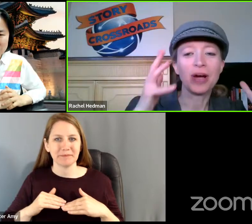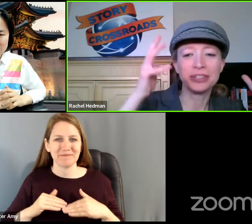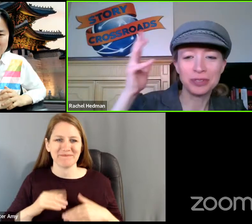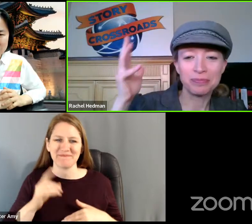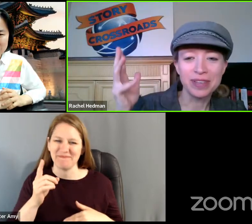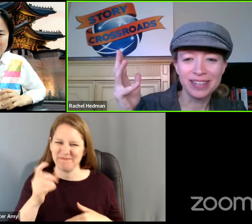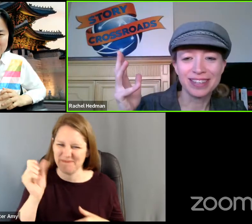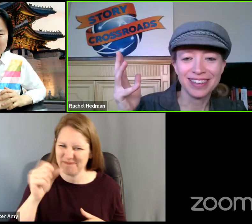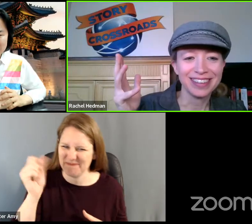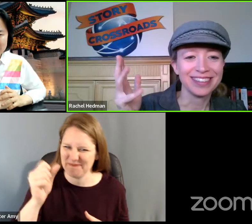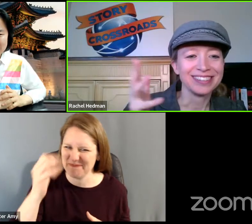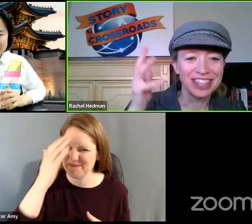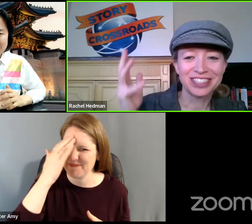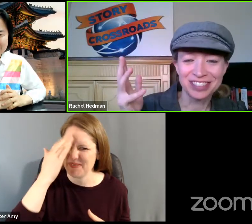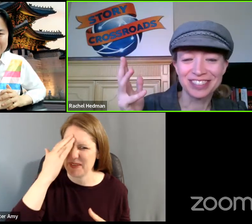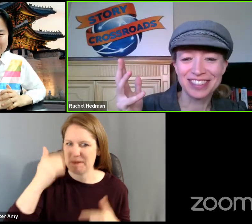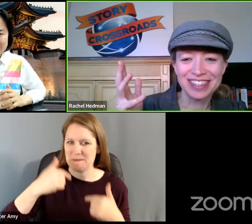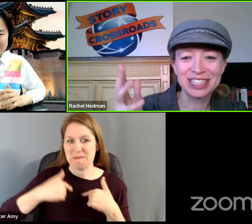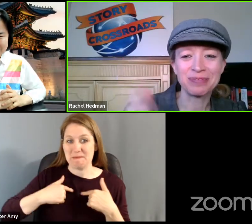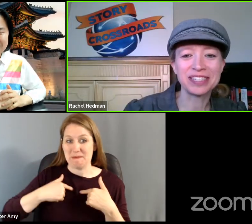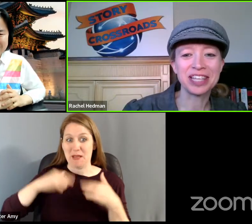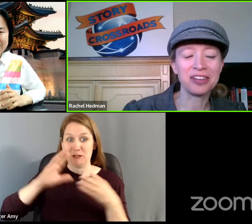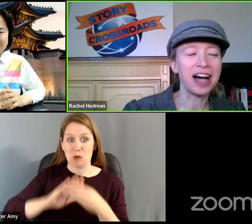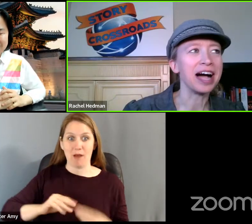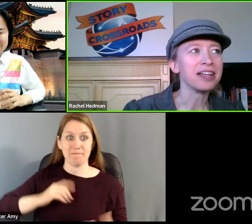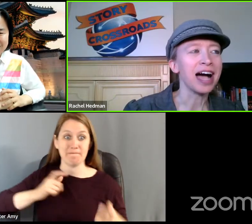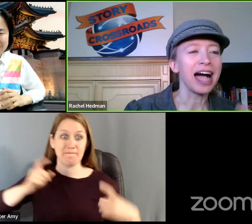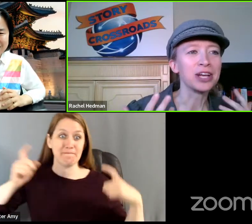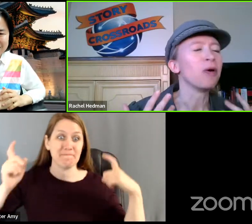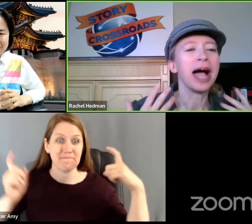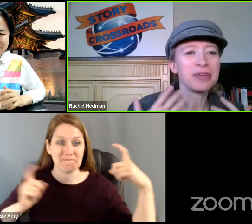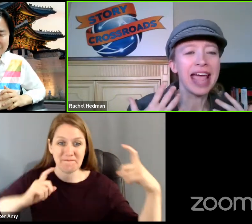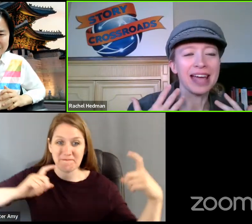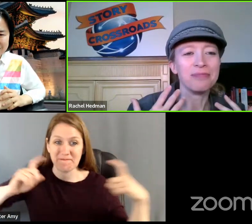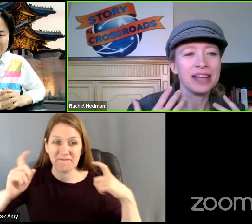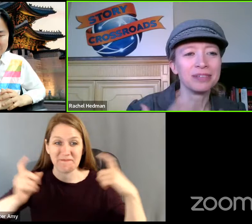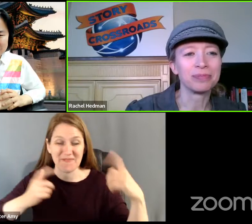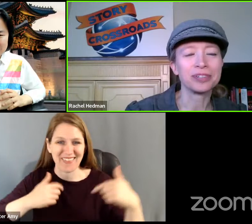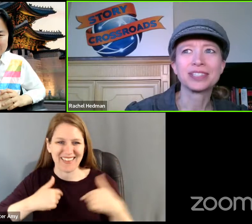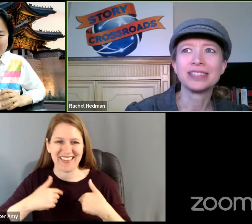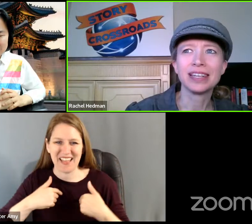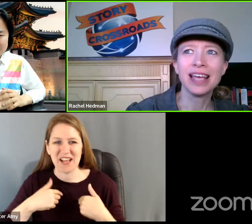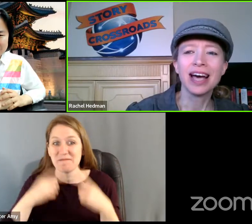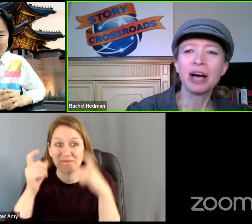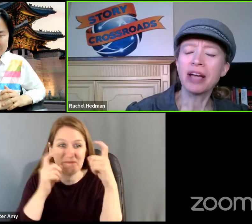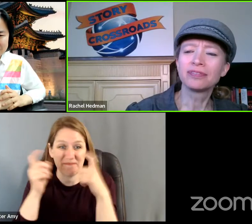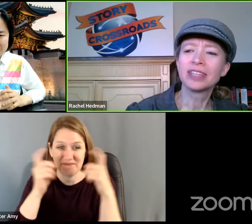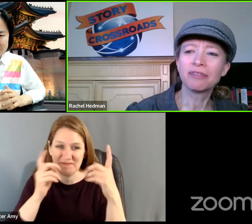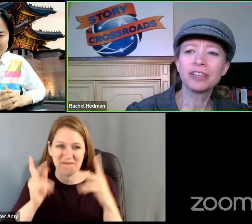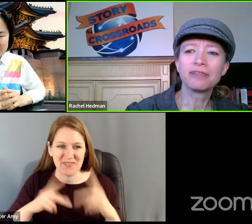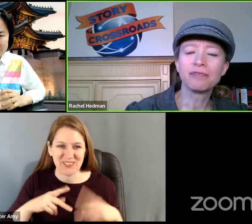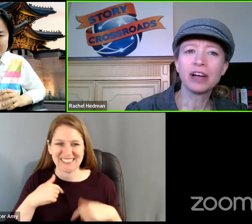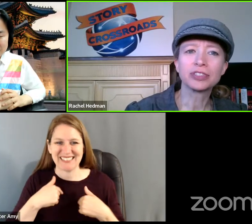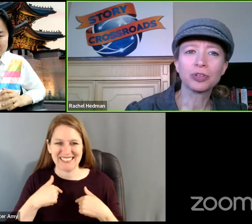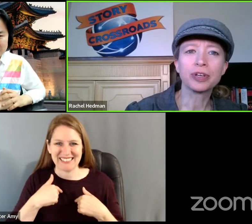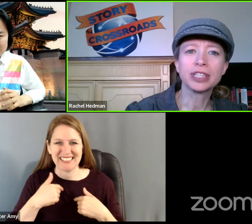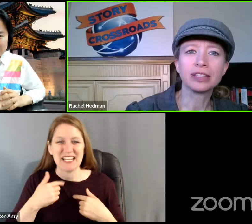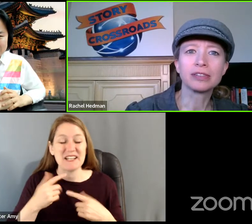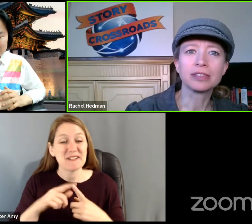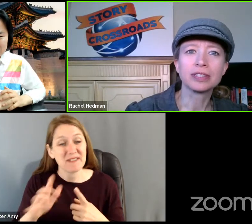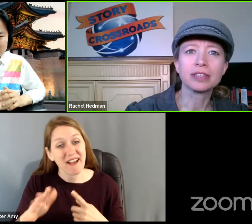I know I use big gestures and things myself. I know I'm an animated person. I've definitely